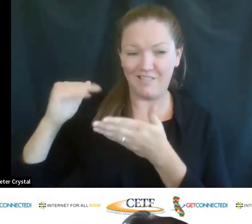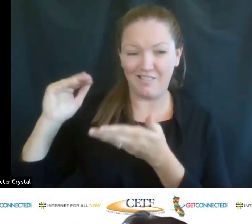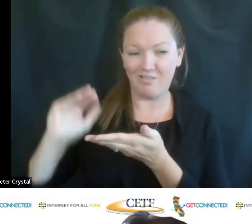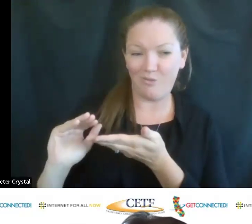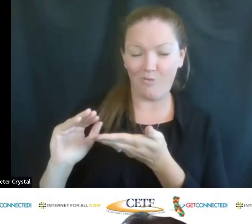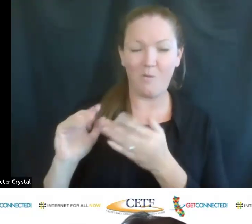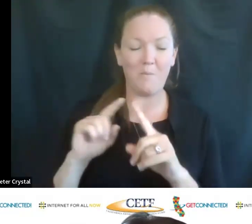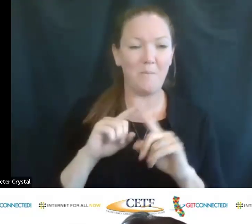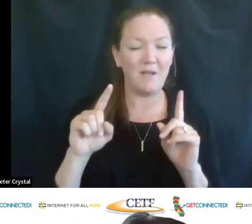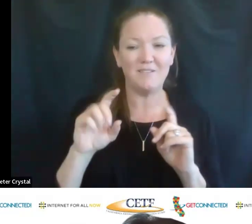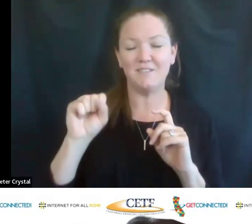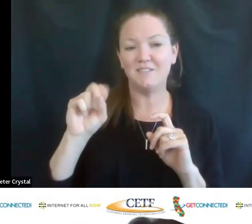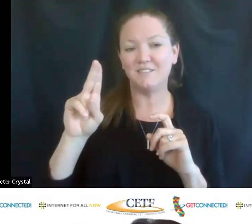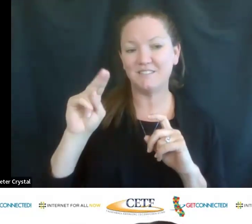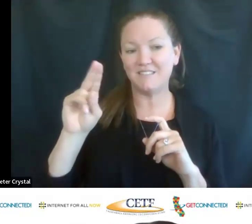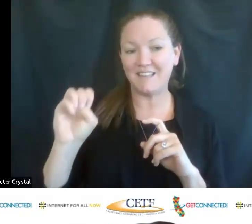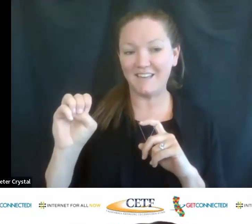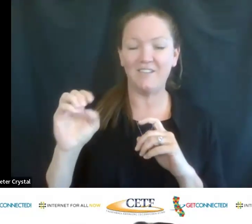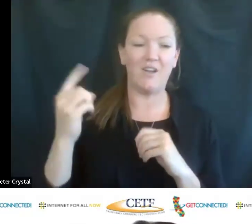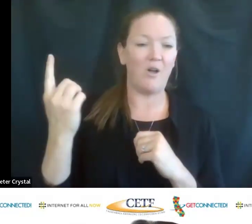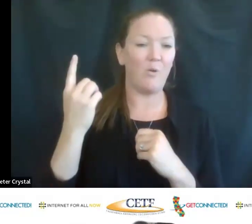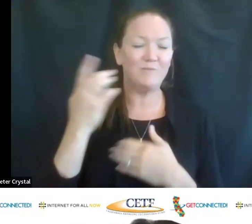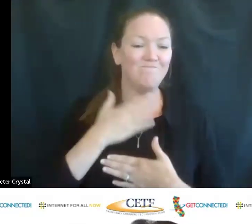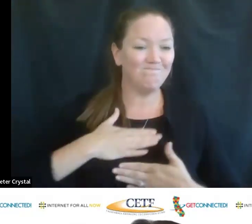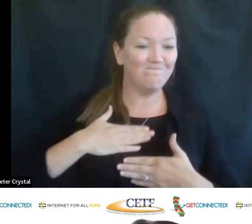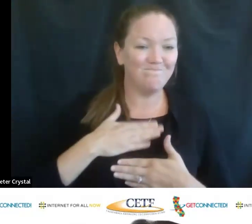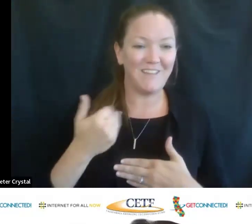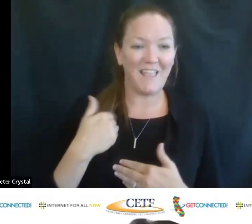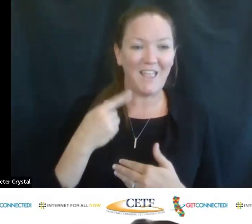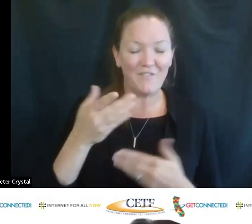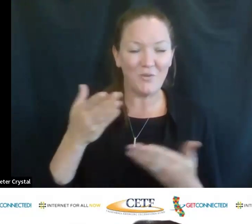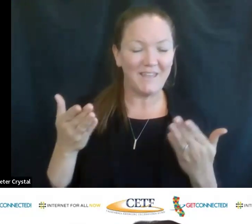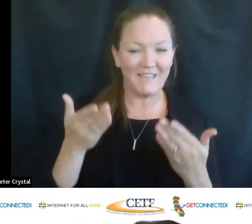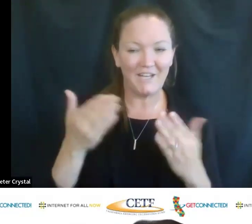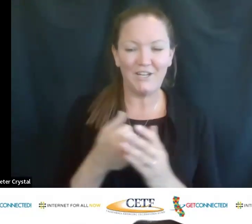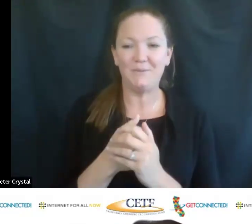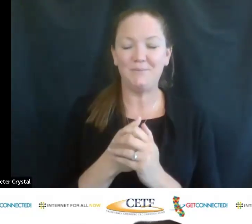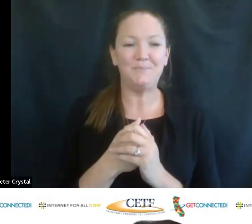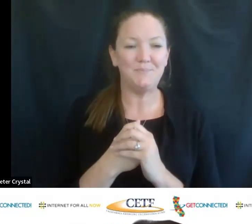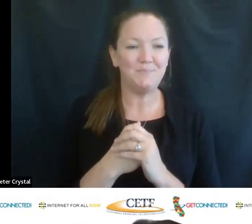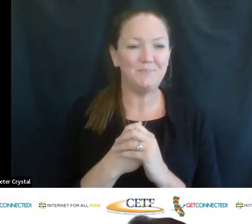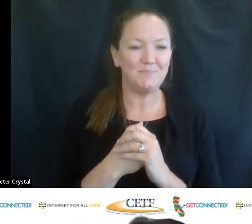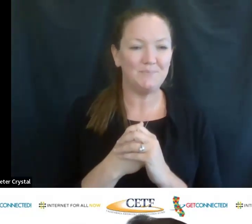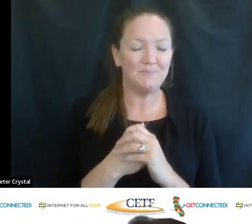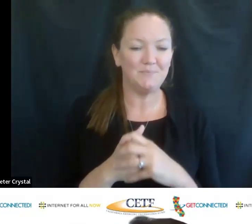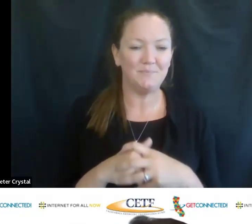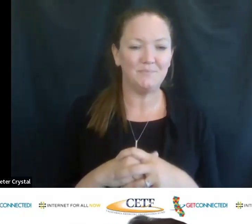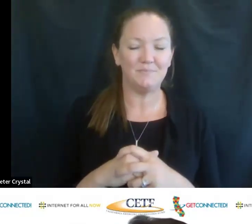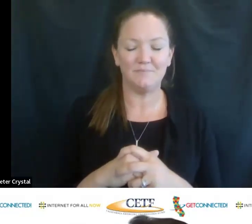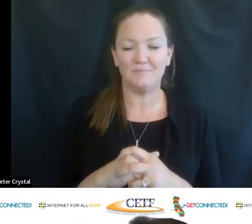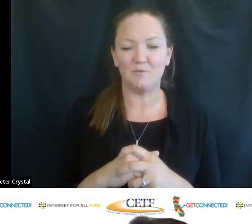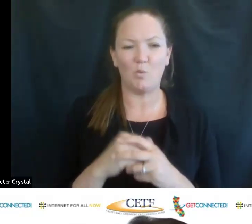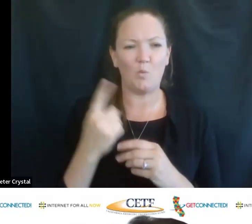Sunny, it's always a pleasure to have you. In one of the pre-registration last